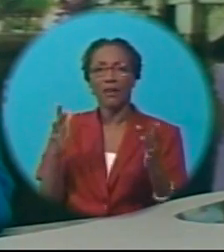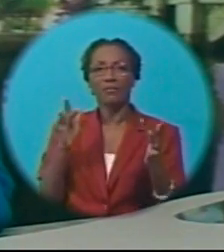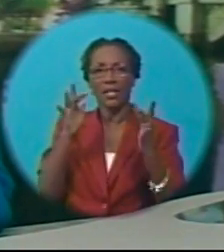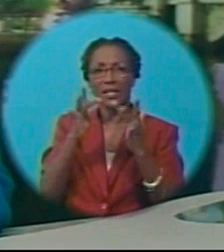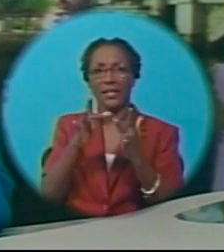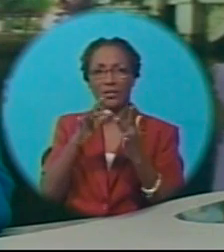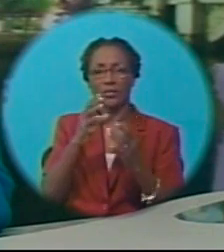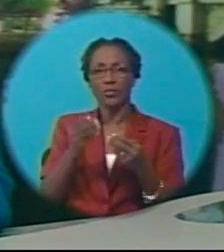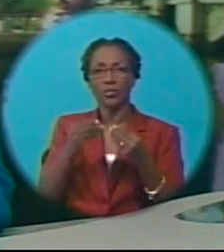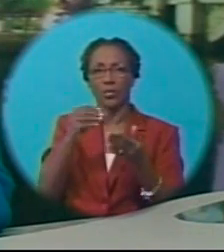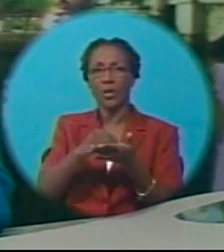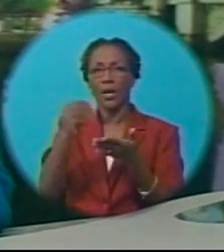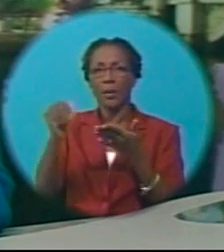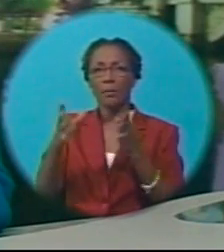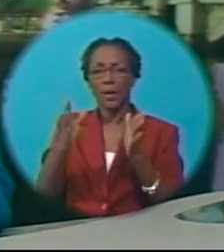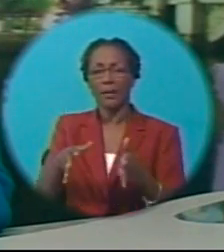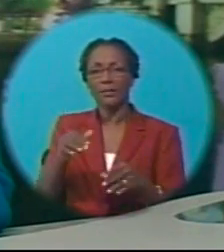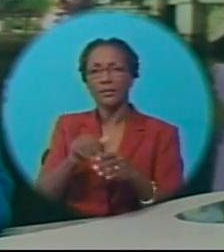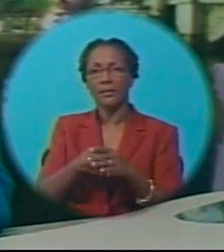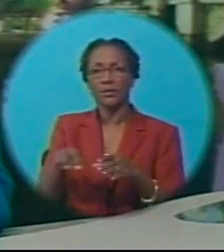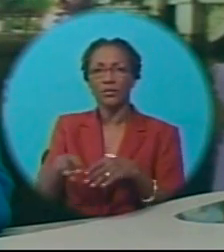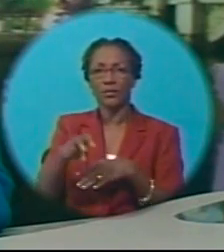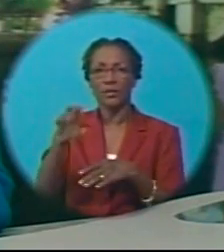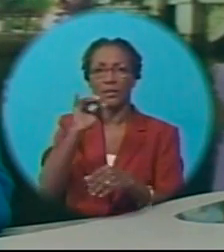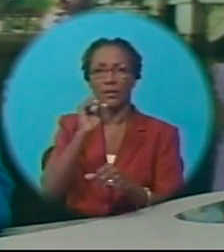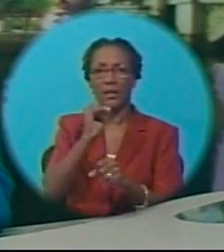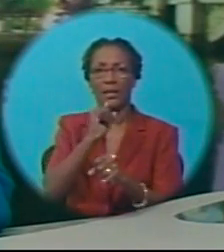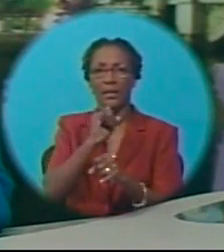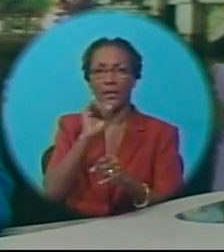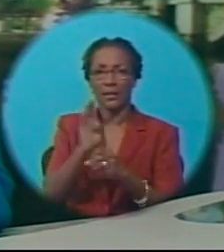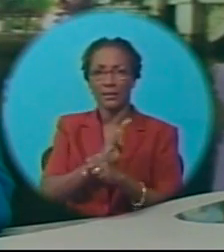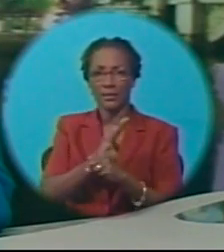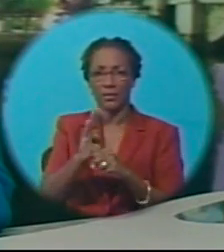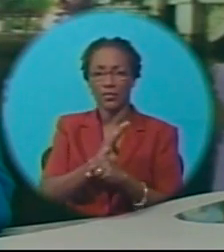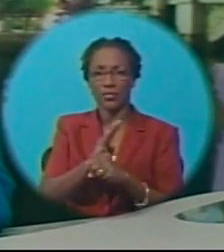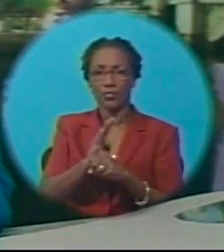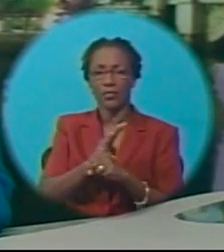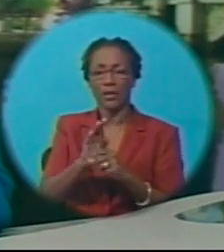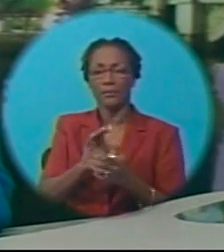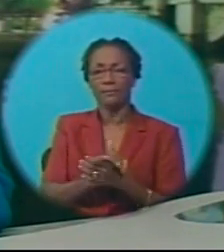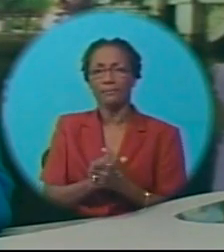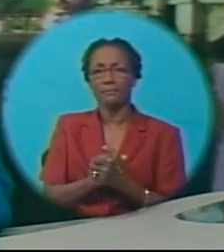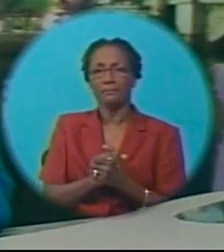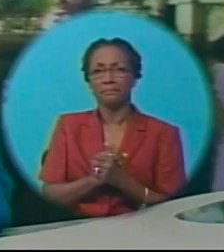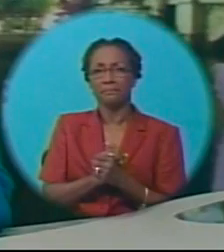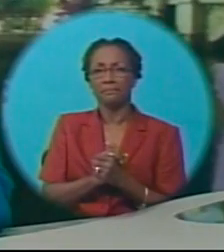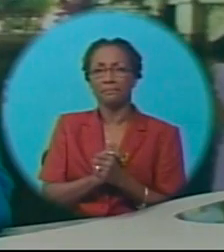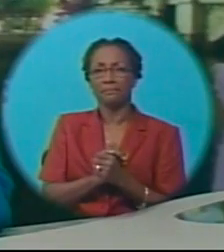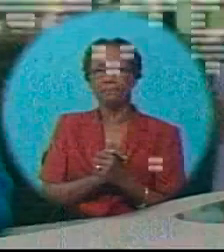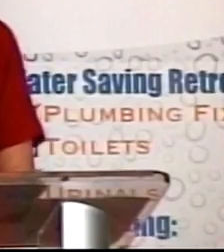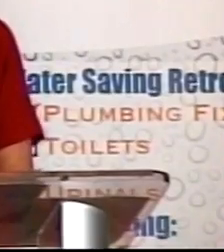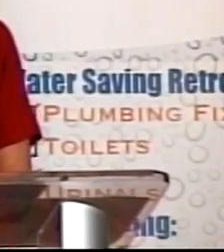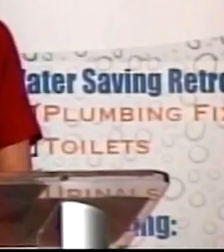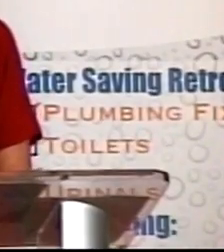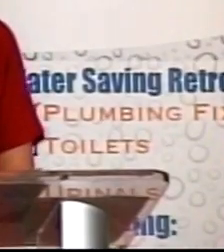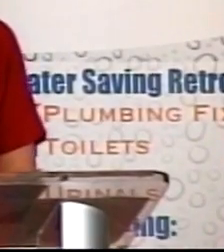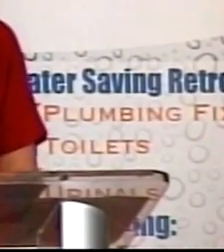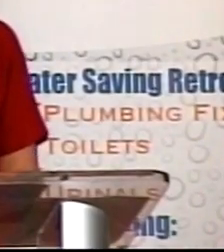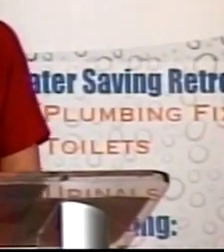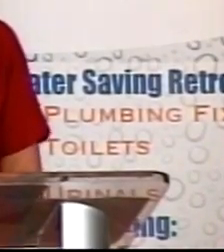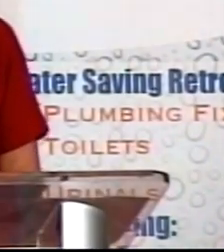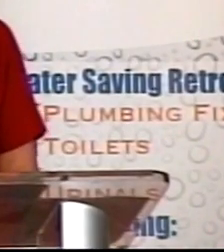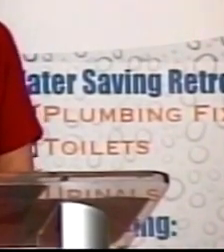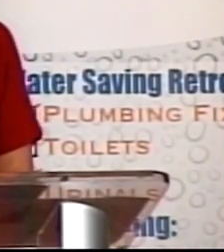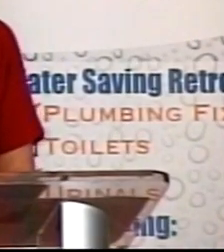told the BHTA meeting the initiative will allow buyers easy access to the produce they need. We also have